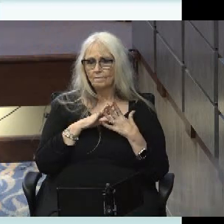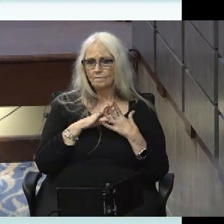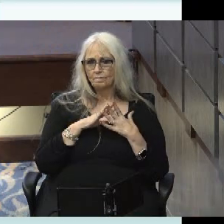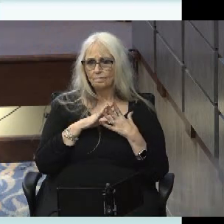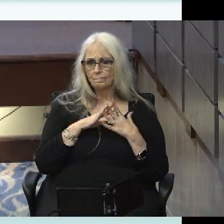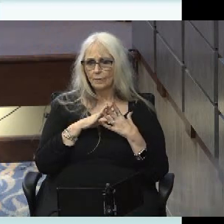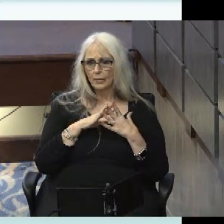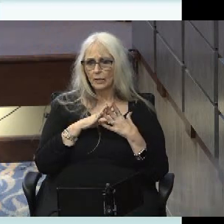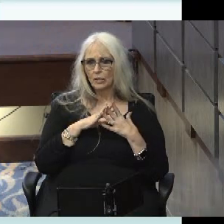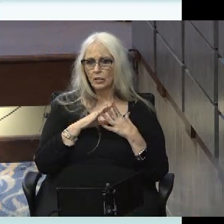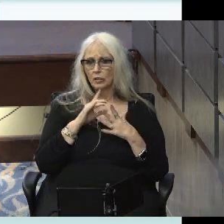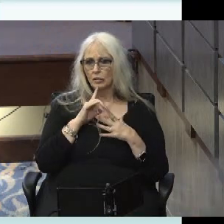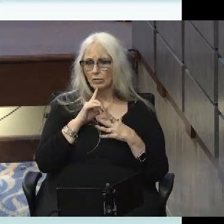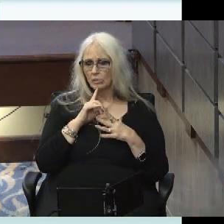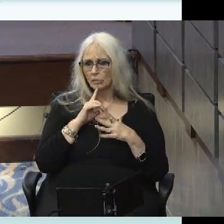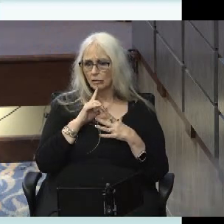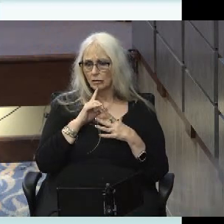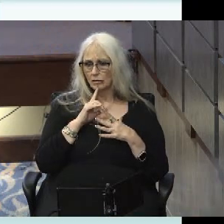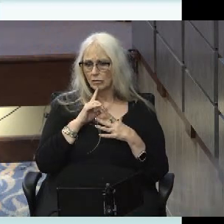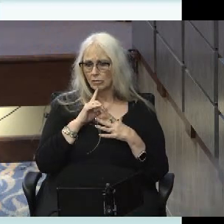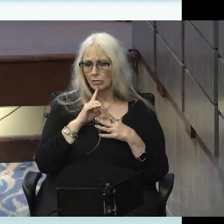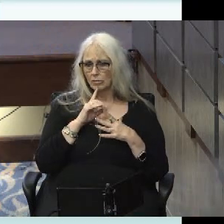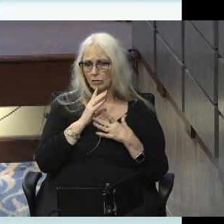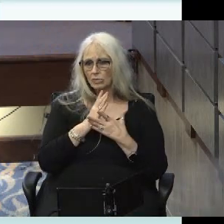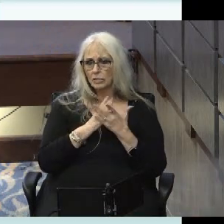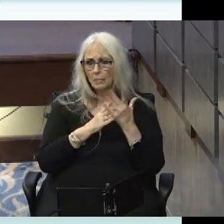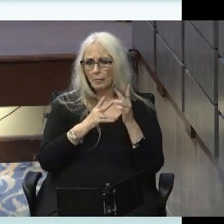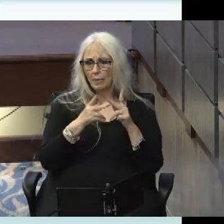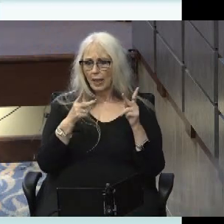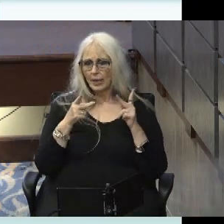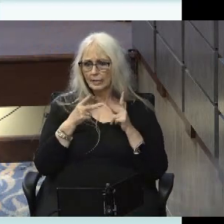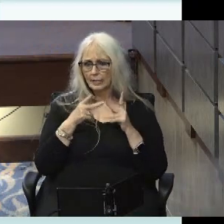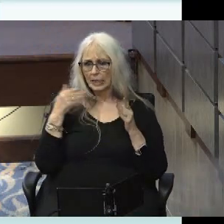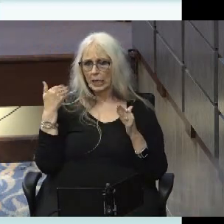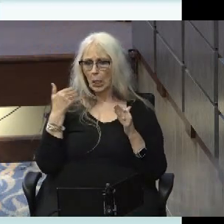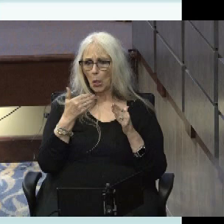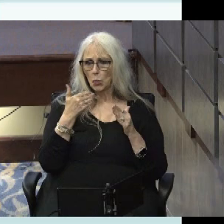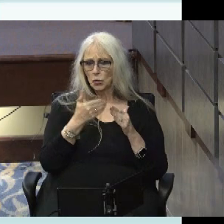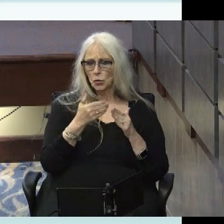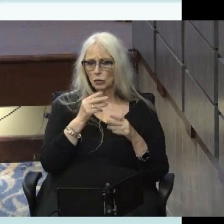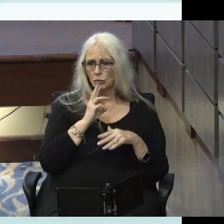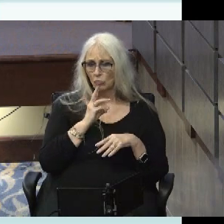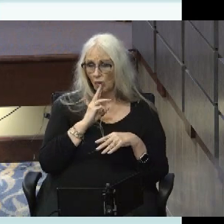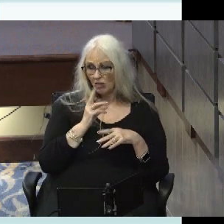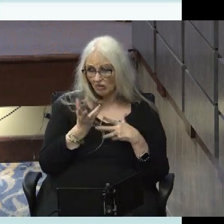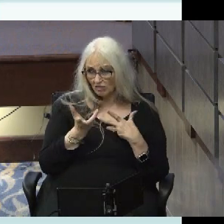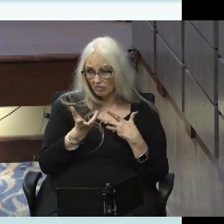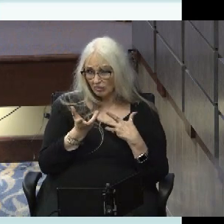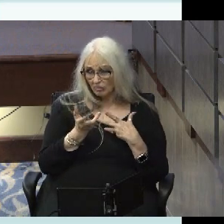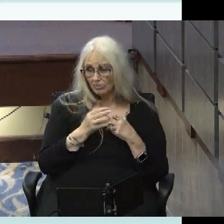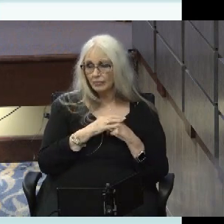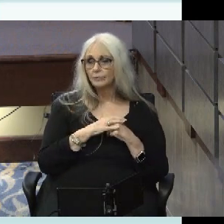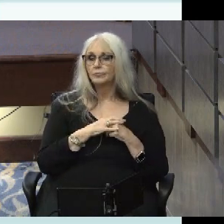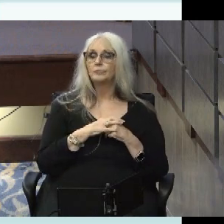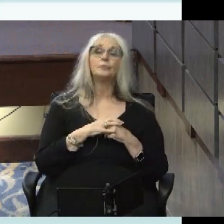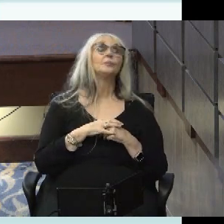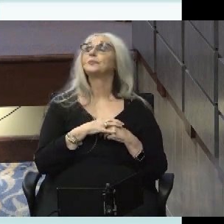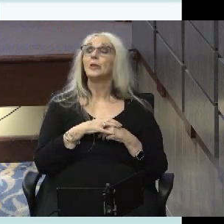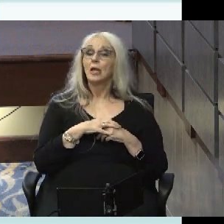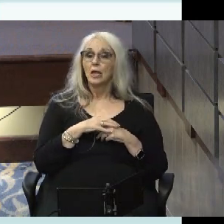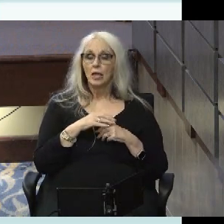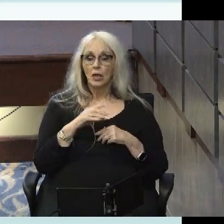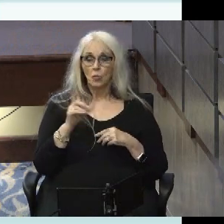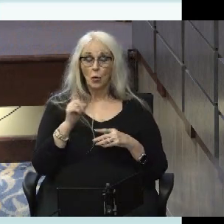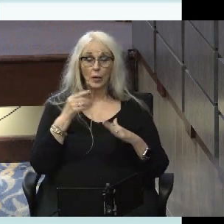but there are, can you kind of run by, there are some spots here where it does get down closer to the water, is that right? Or Where we are getting close